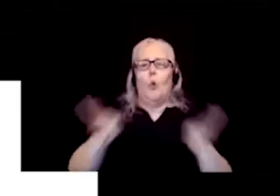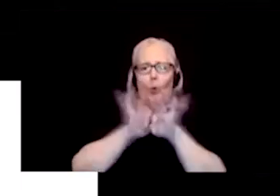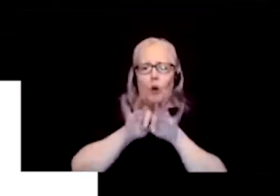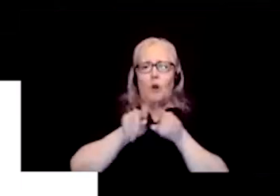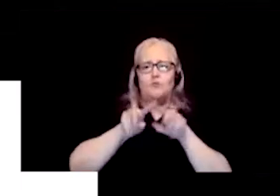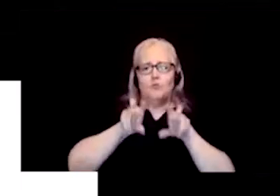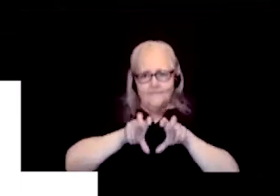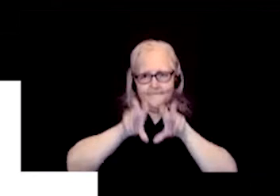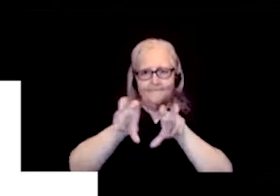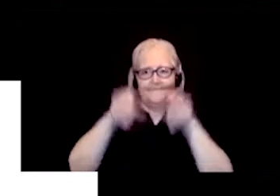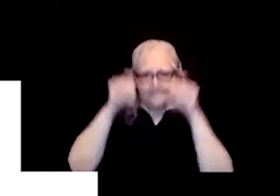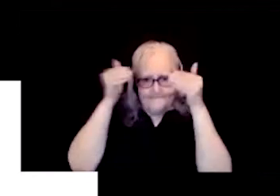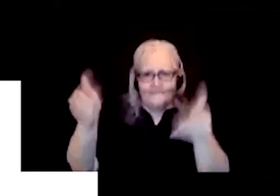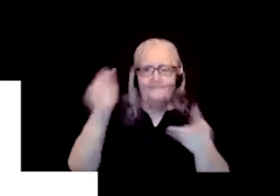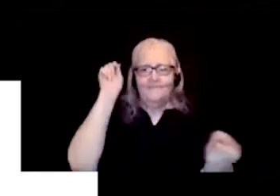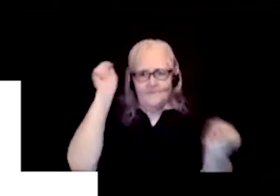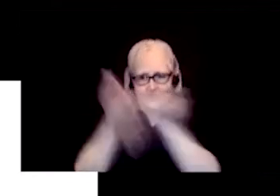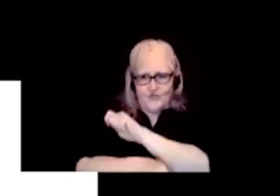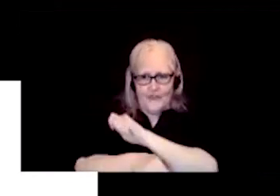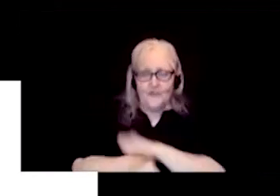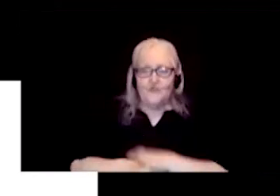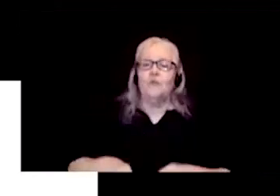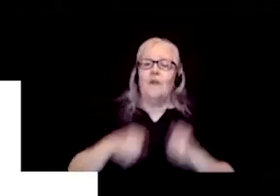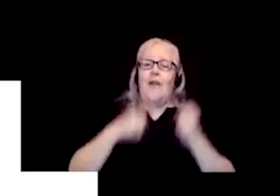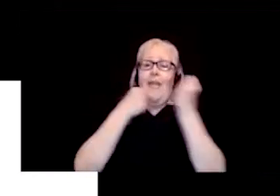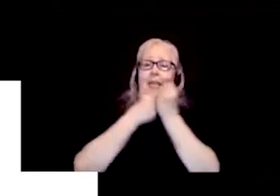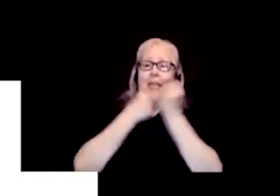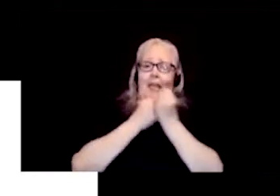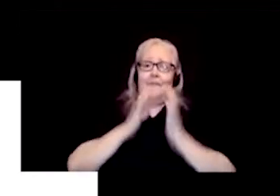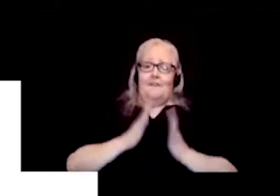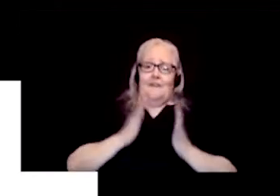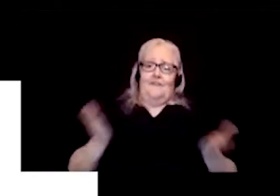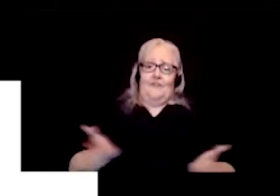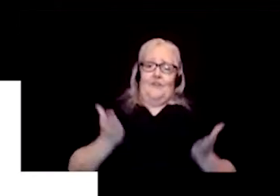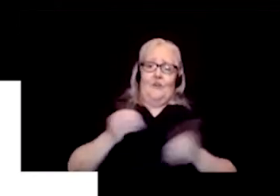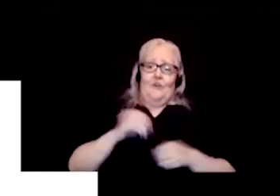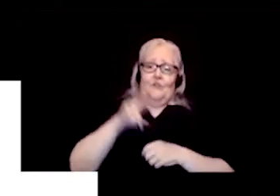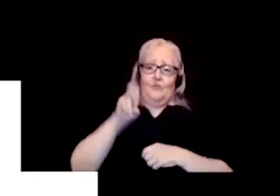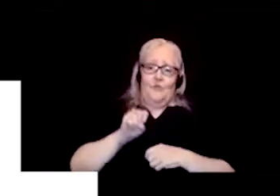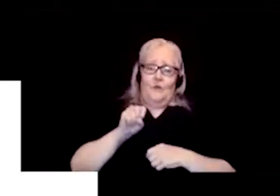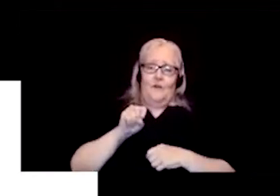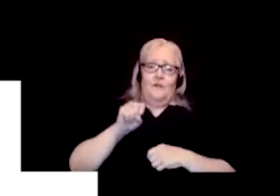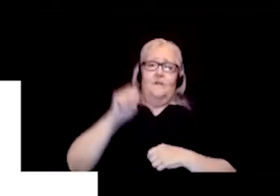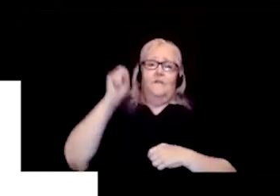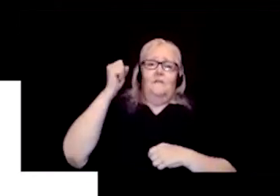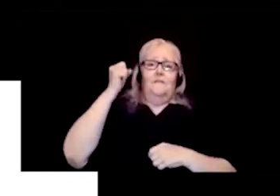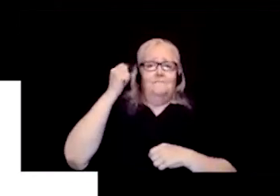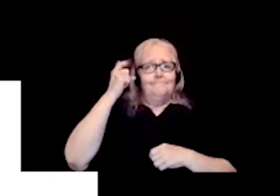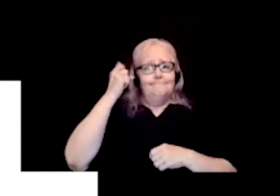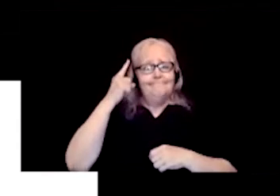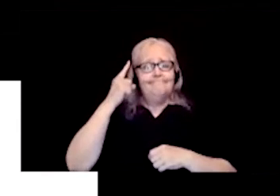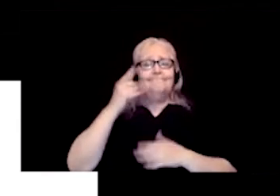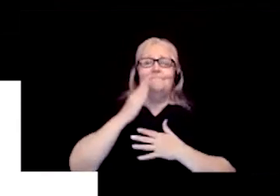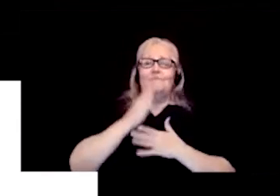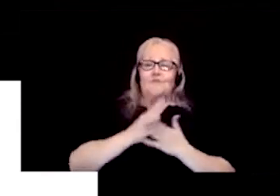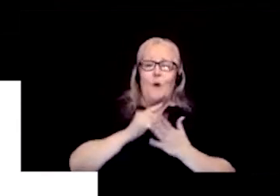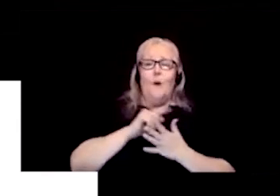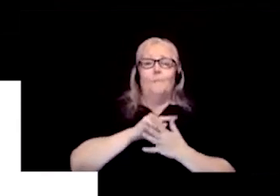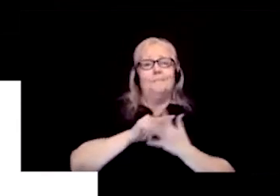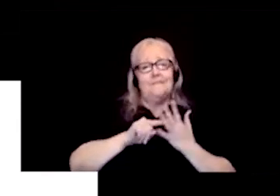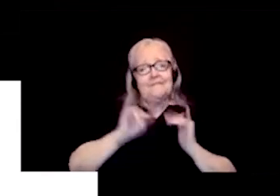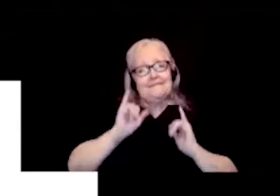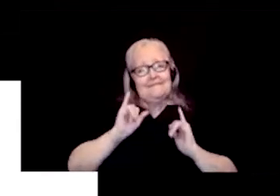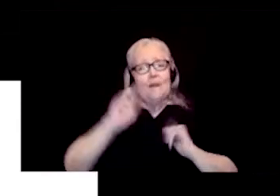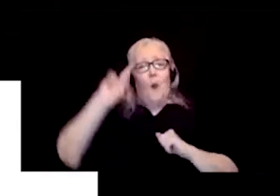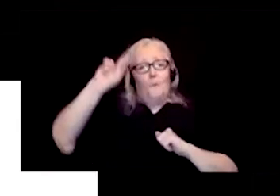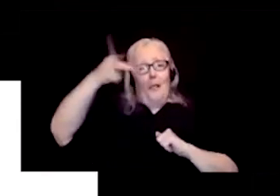our country, advocates have to understand the disquieting and harsh truth that the political determinants of health inequities